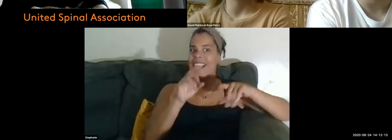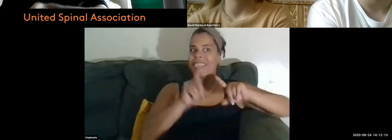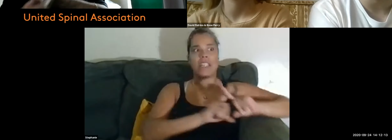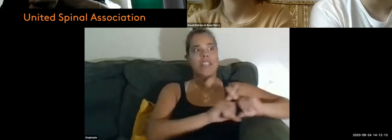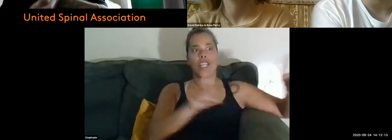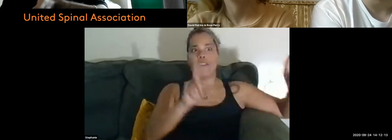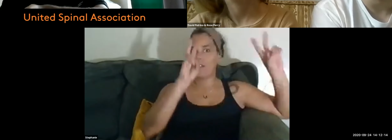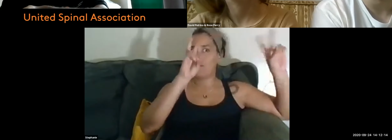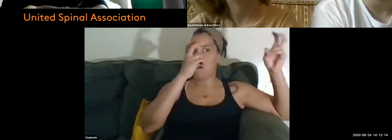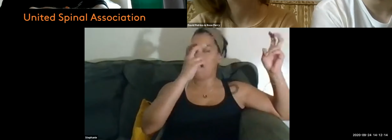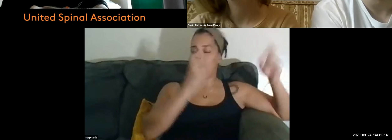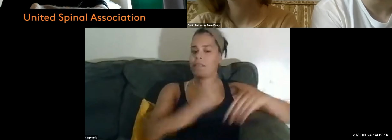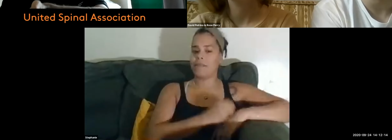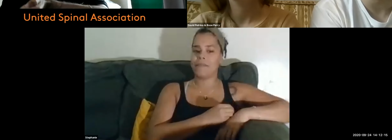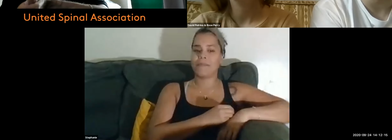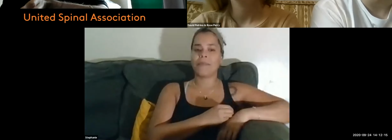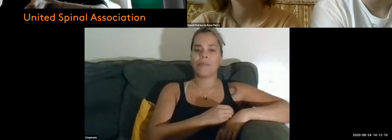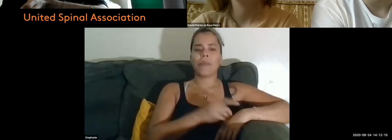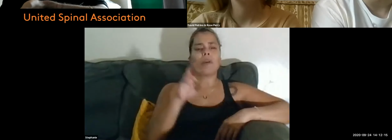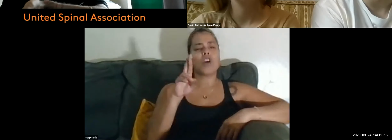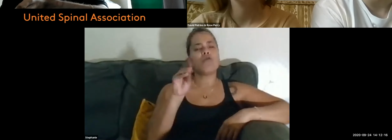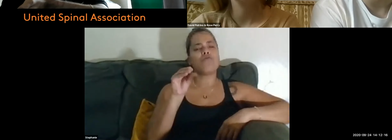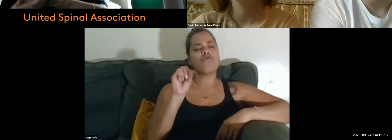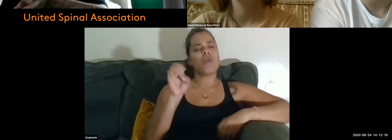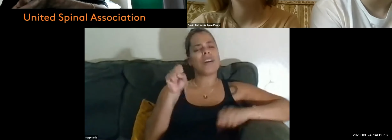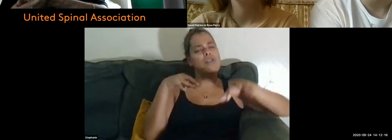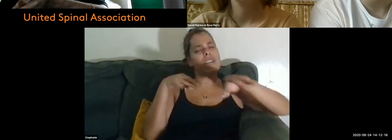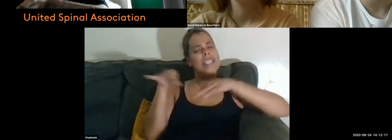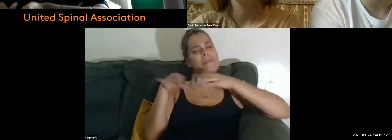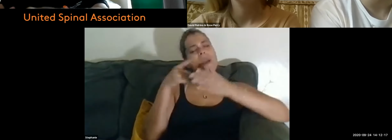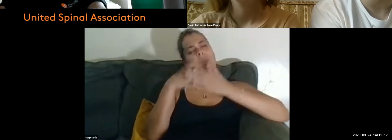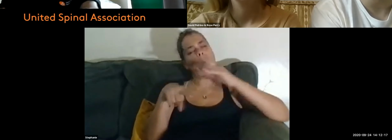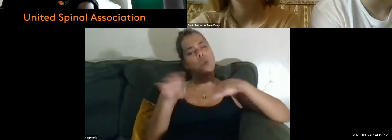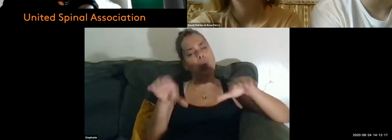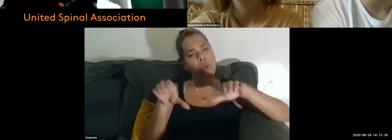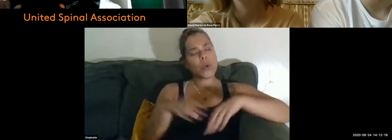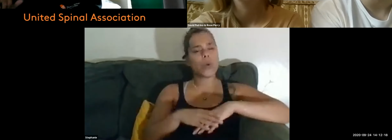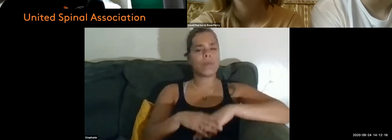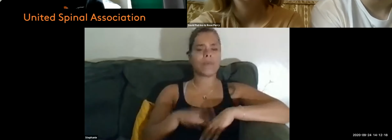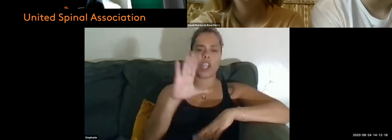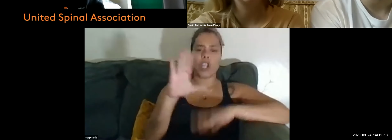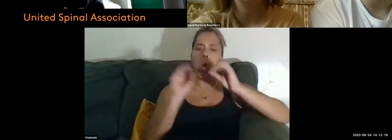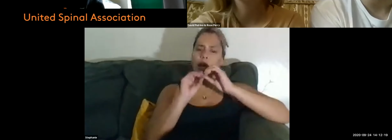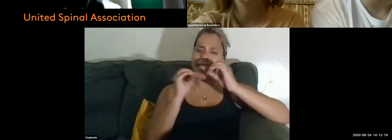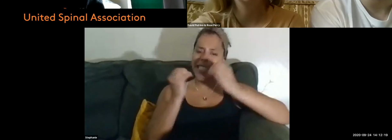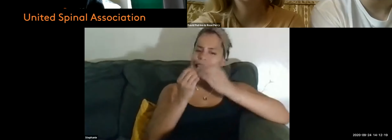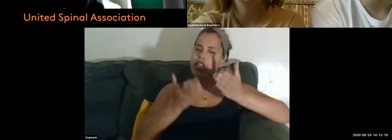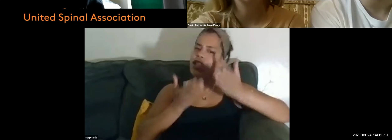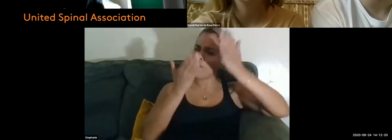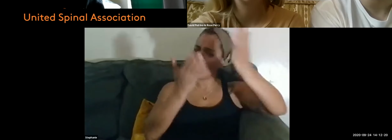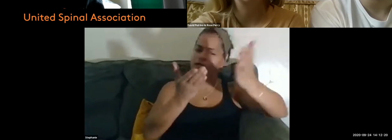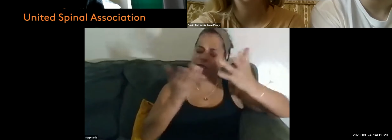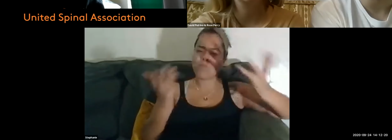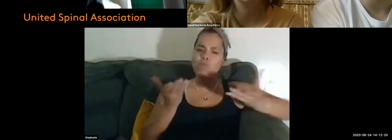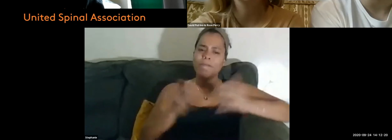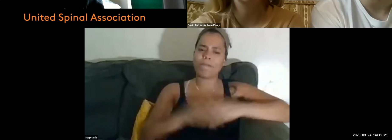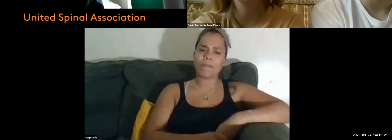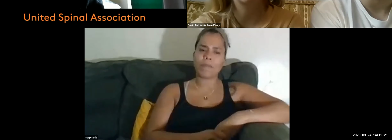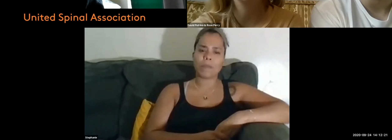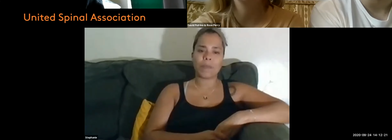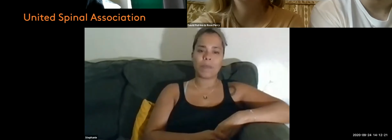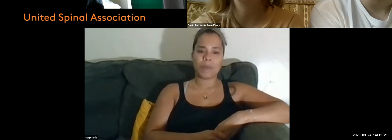But Rose, tell me a little bit more about what you do and what your organization offers to individuals. Yeah, so like